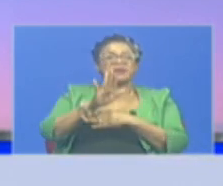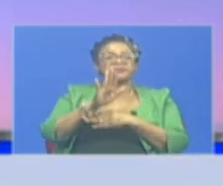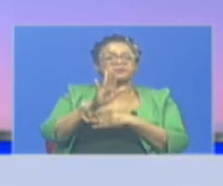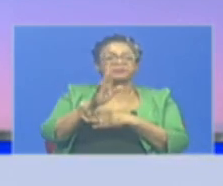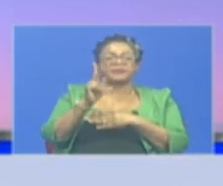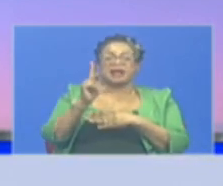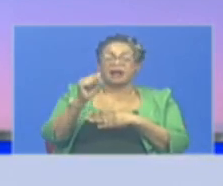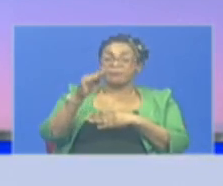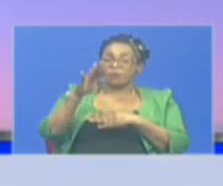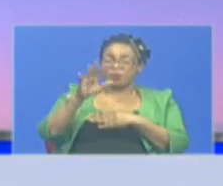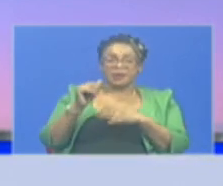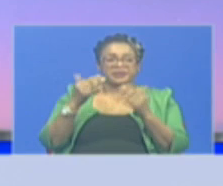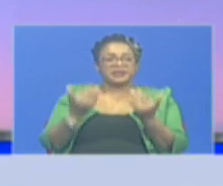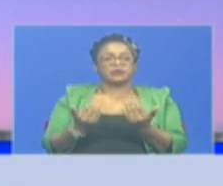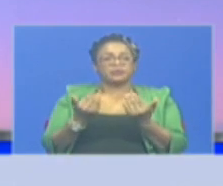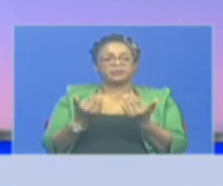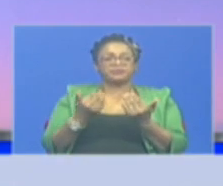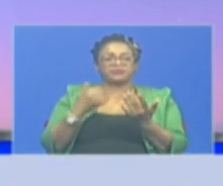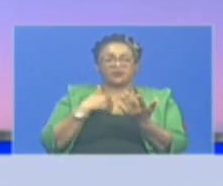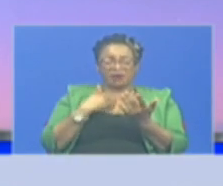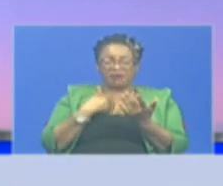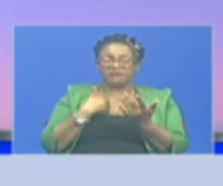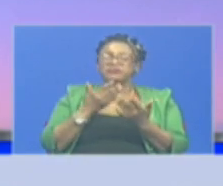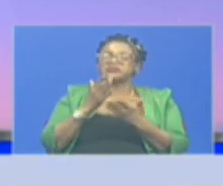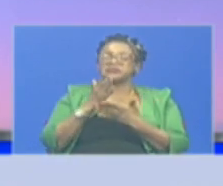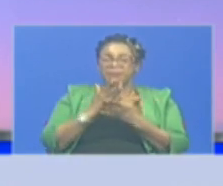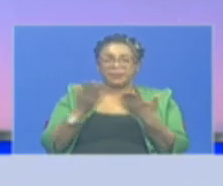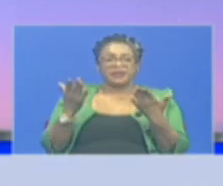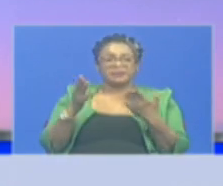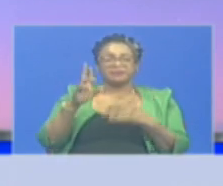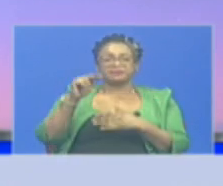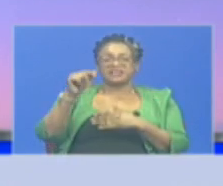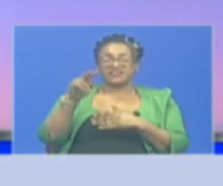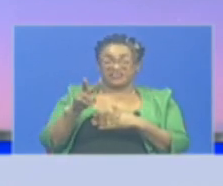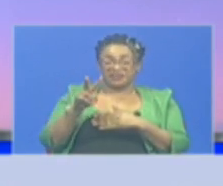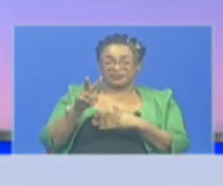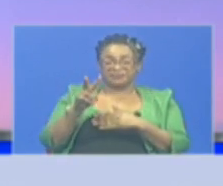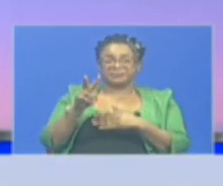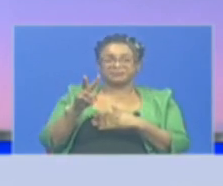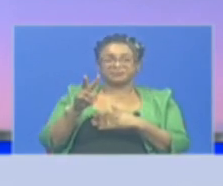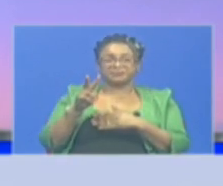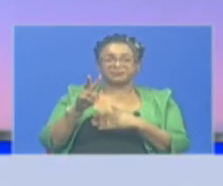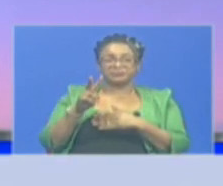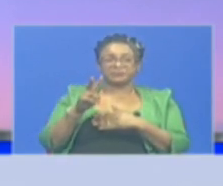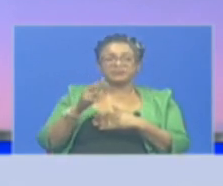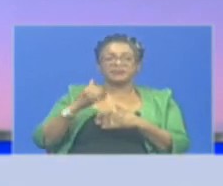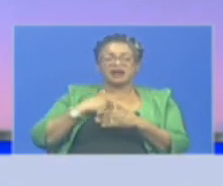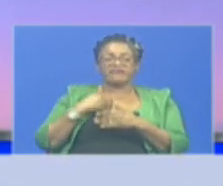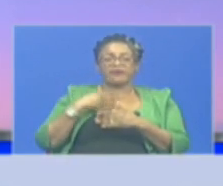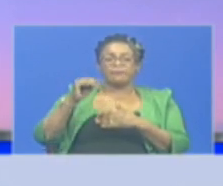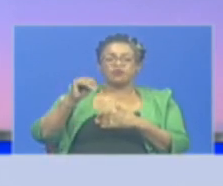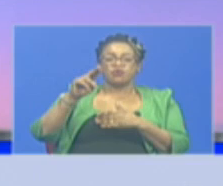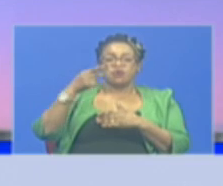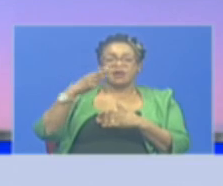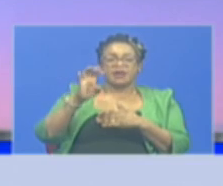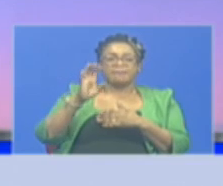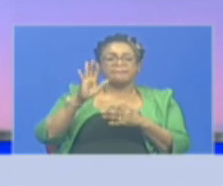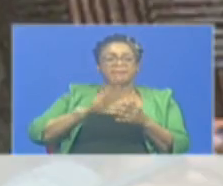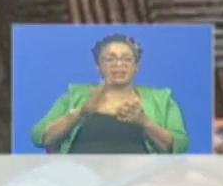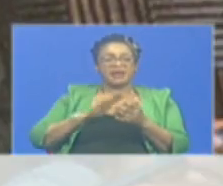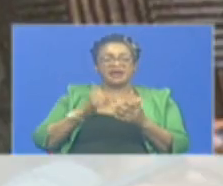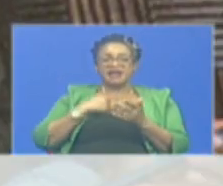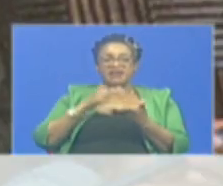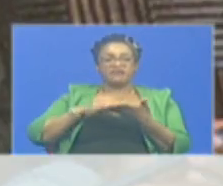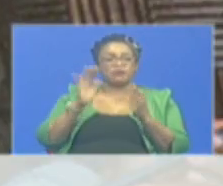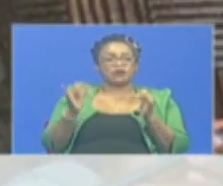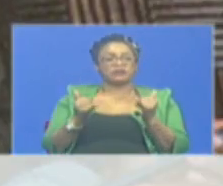arrest brings them some sense of closure. NTV's Melita Oletenges caught up with Munuhe's mother and tells us more.